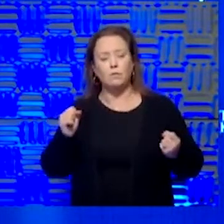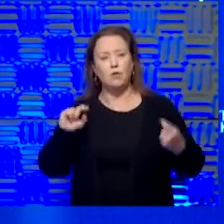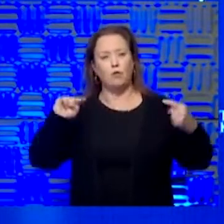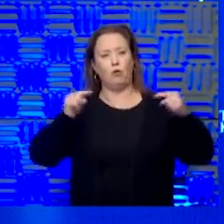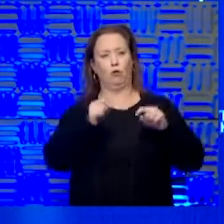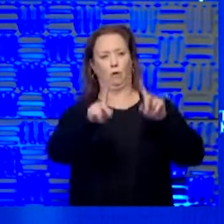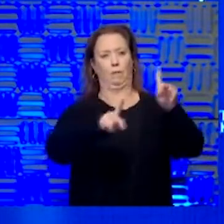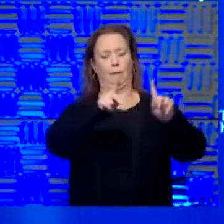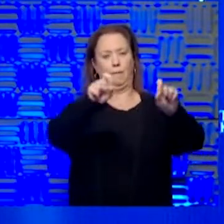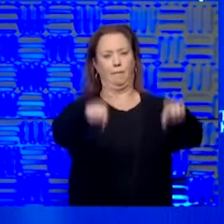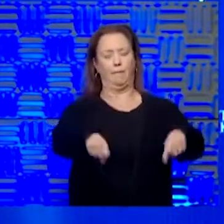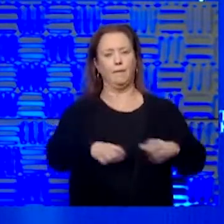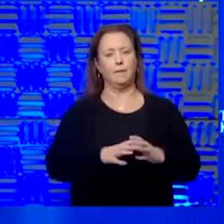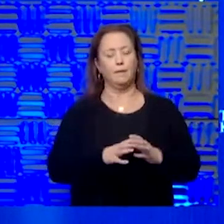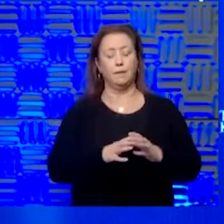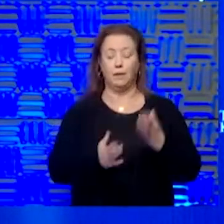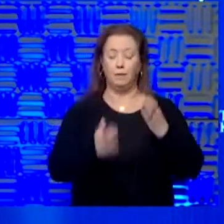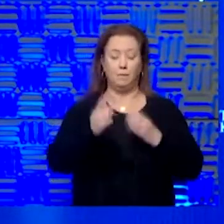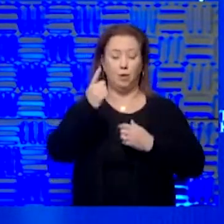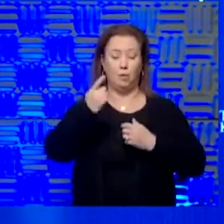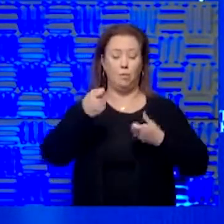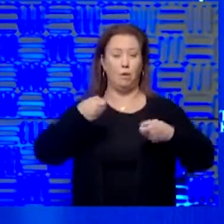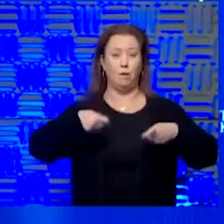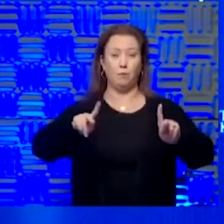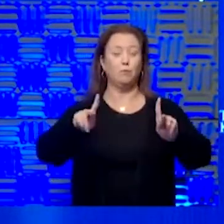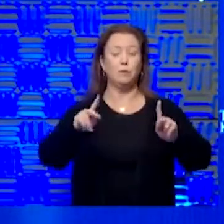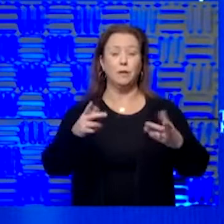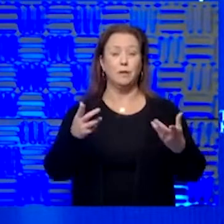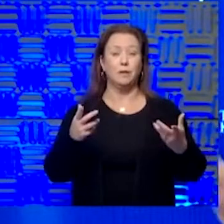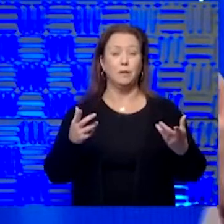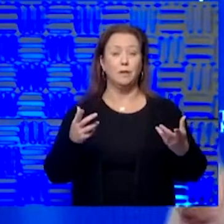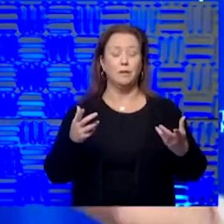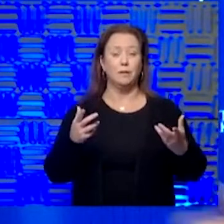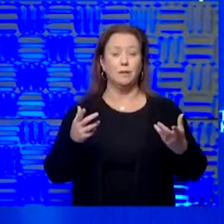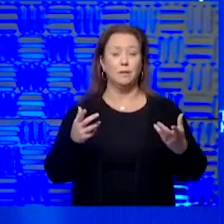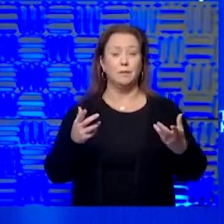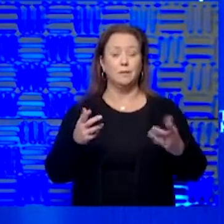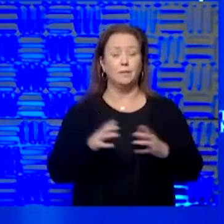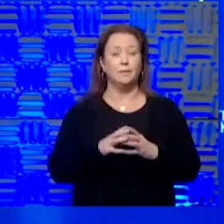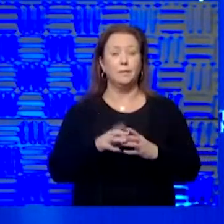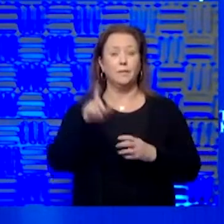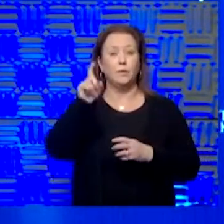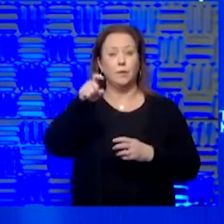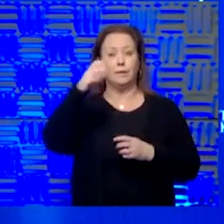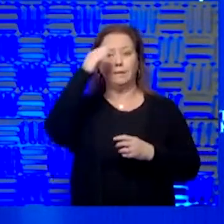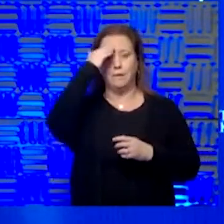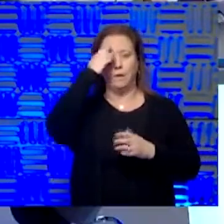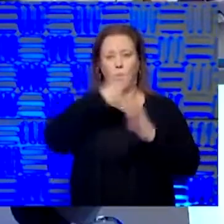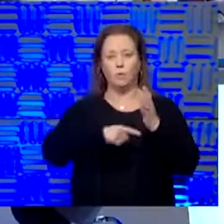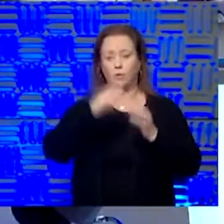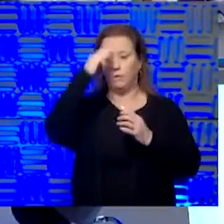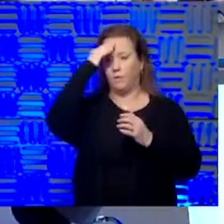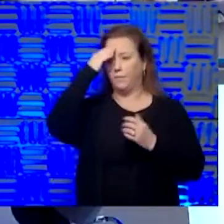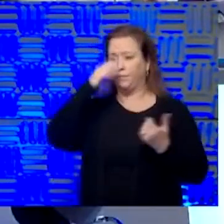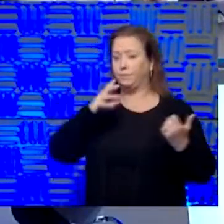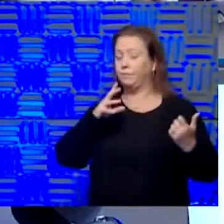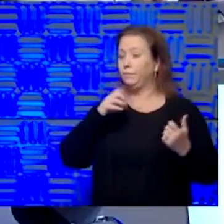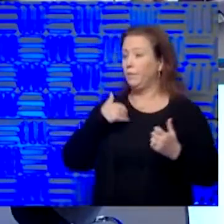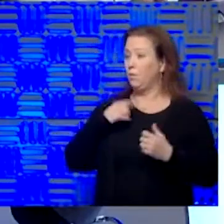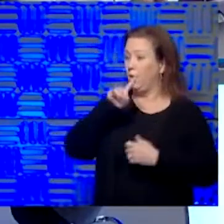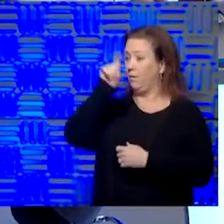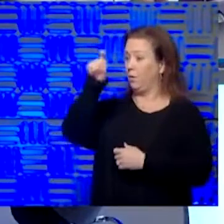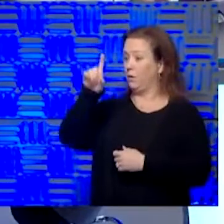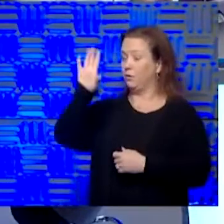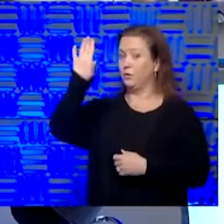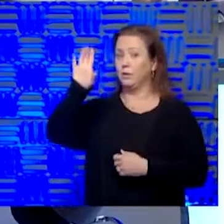like this, you may only get one shot at doing it right. And so you've got to know what you don't know. Yeah. Speaking of that, we do have a